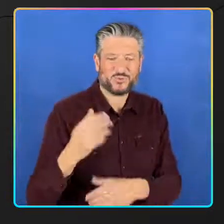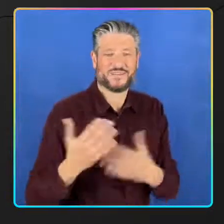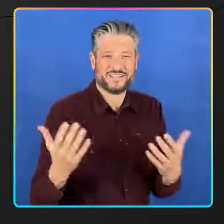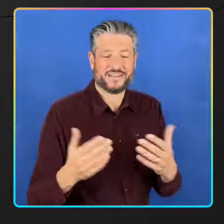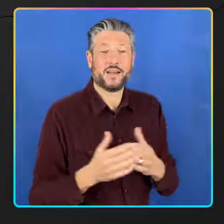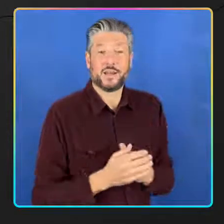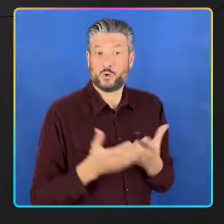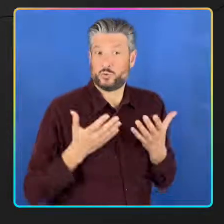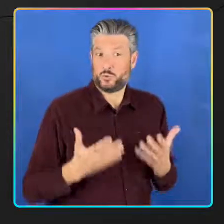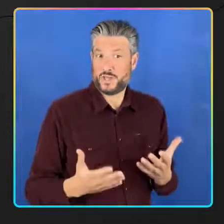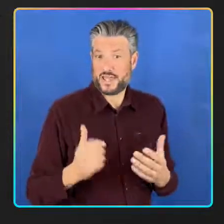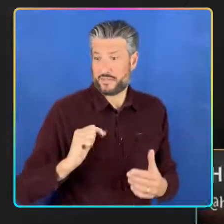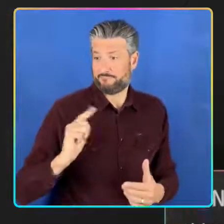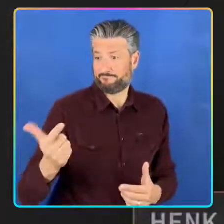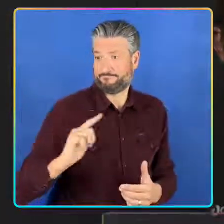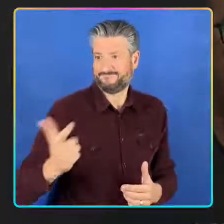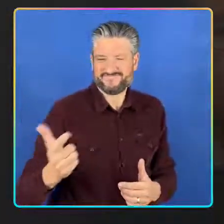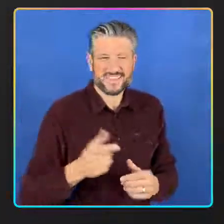in AI.